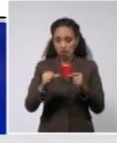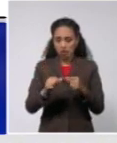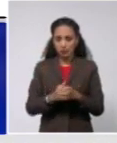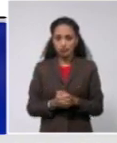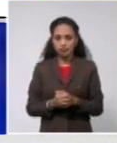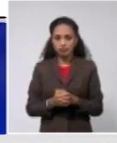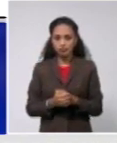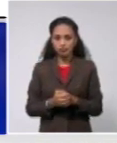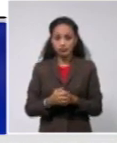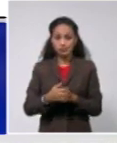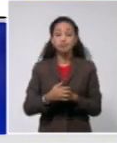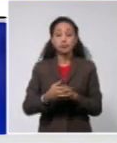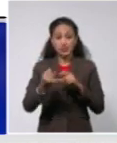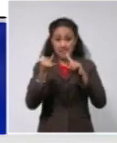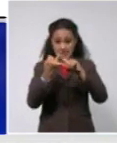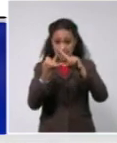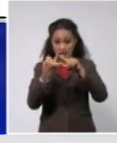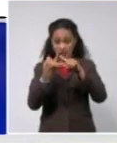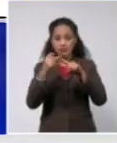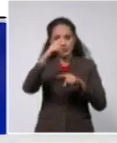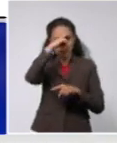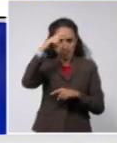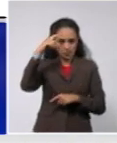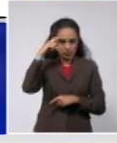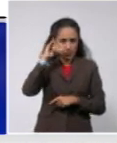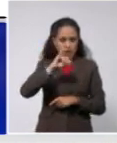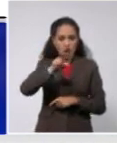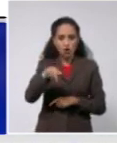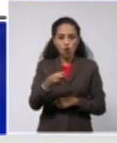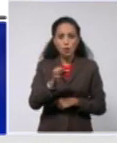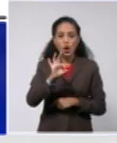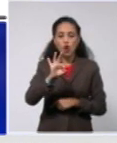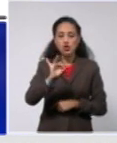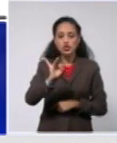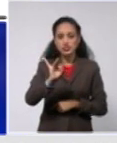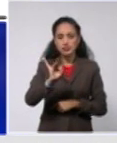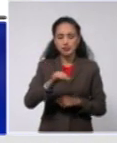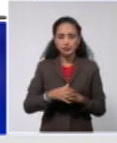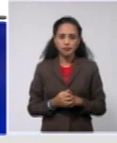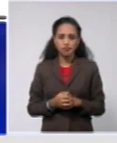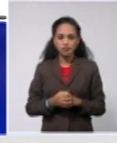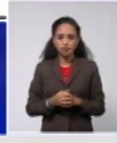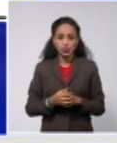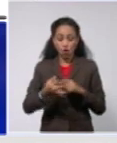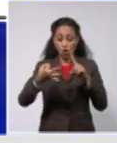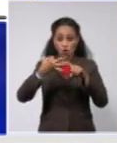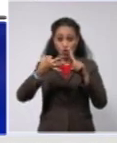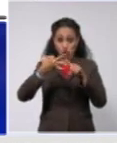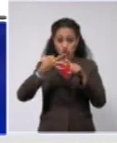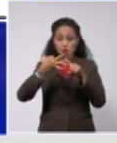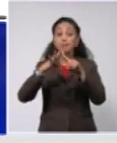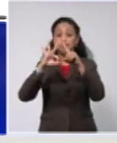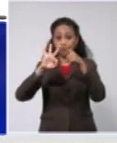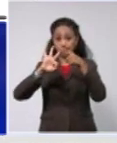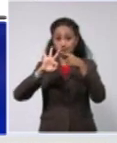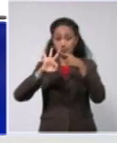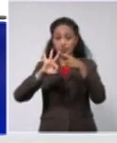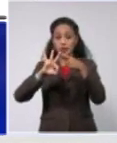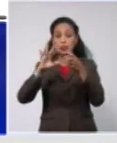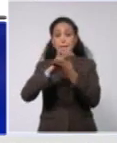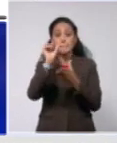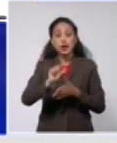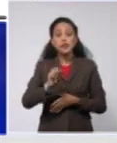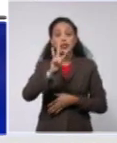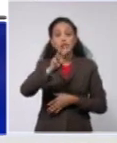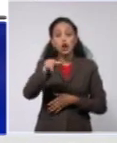days, some of which have reported no new cases for several weeks, and others none over the last